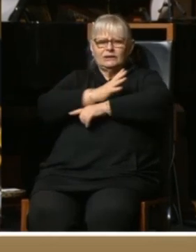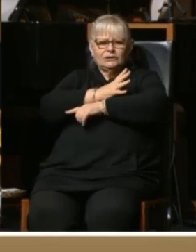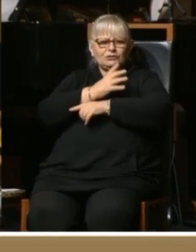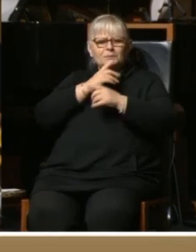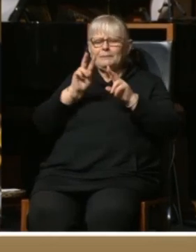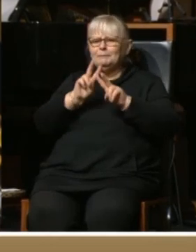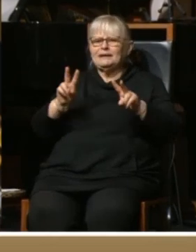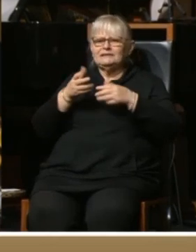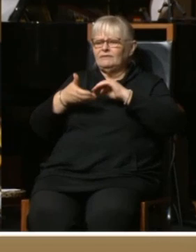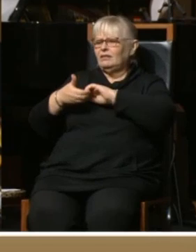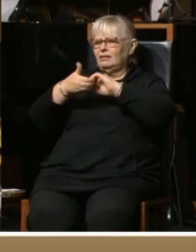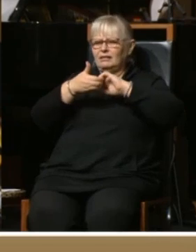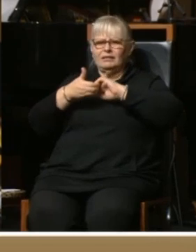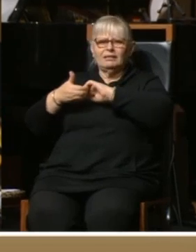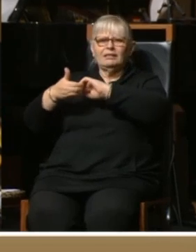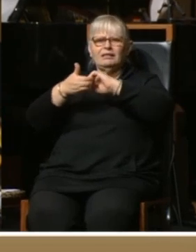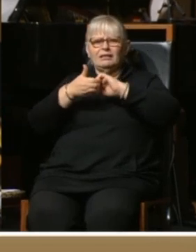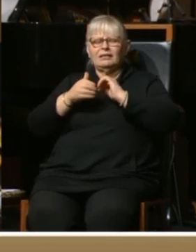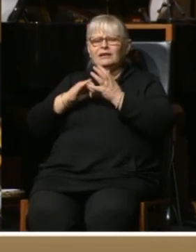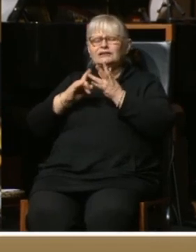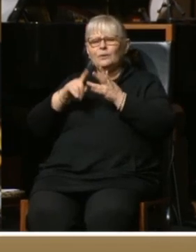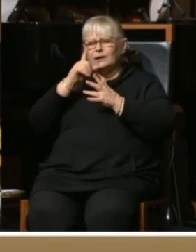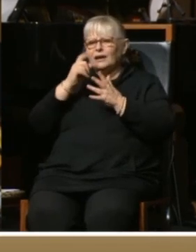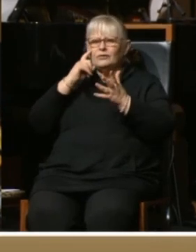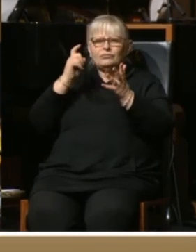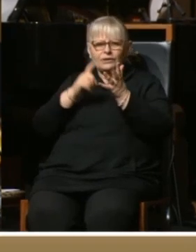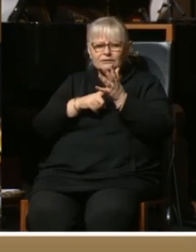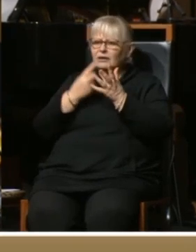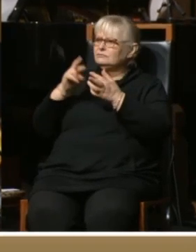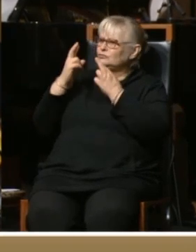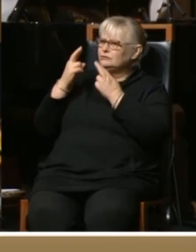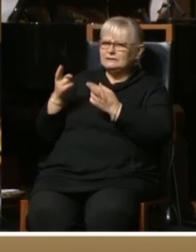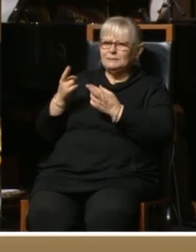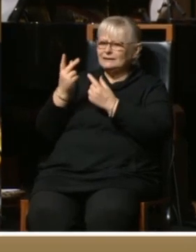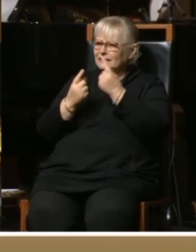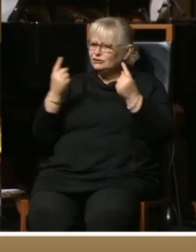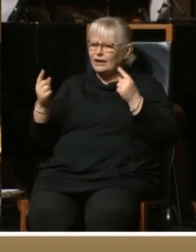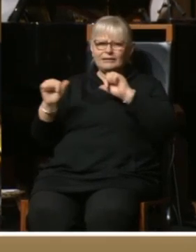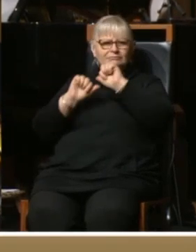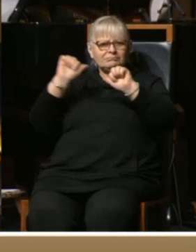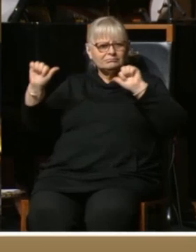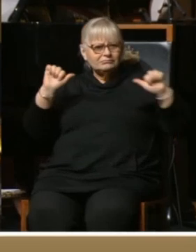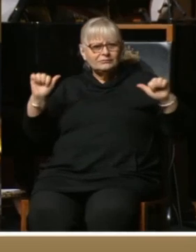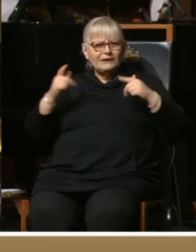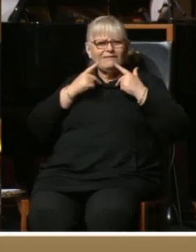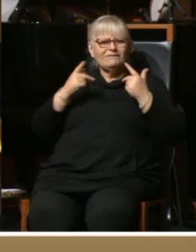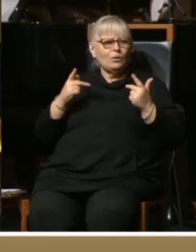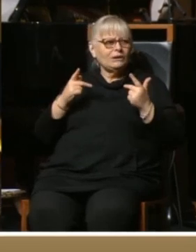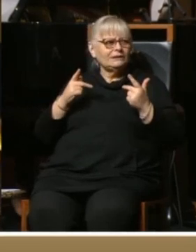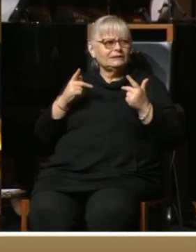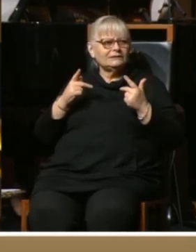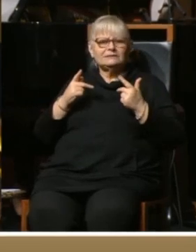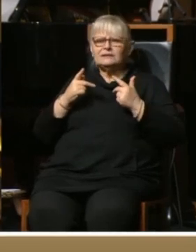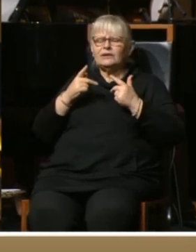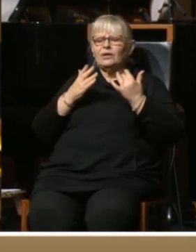other, so that we may recognize and respect each other's voice in a spirit